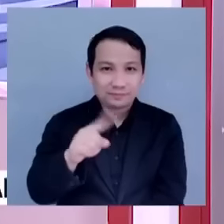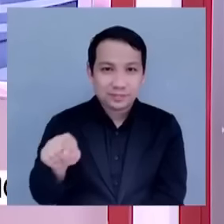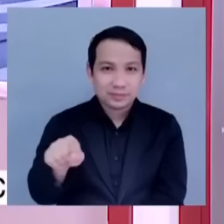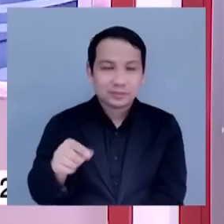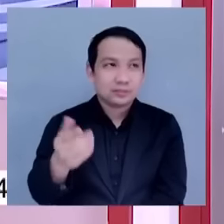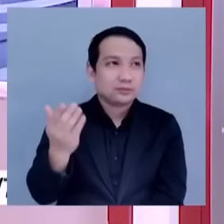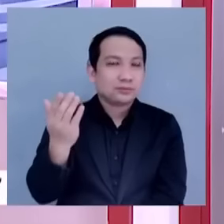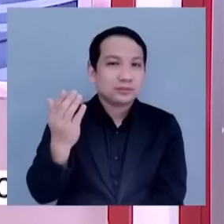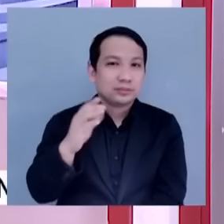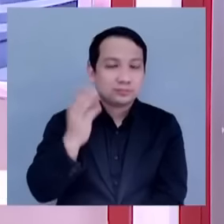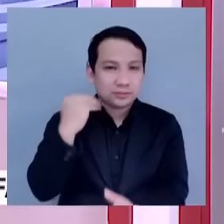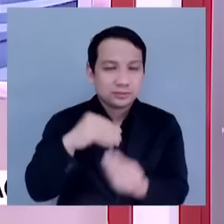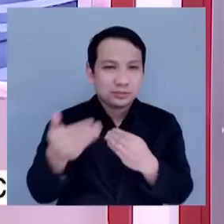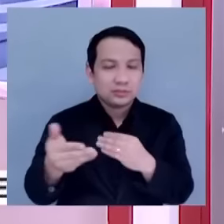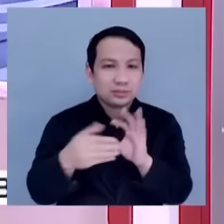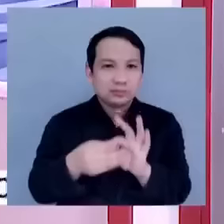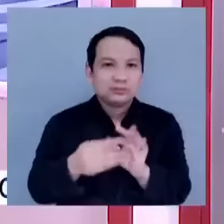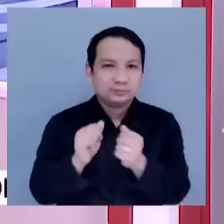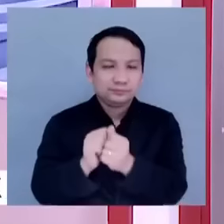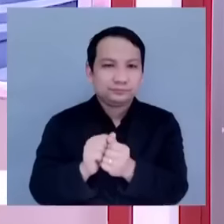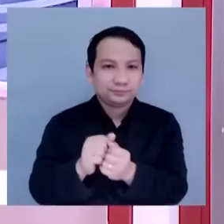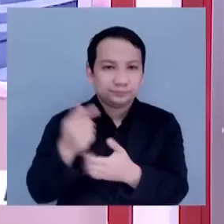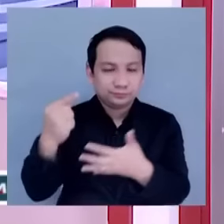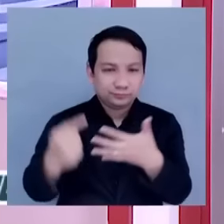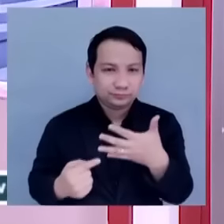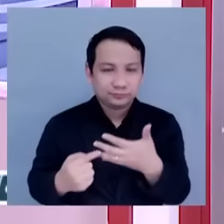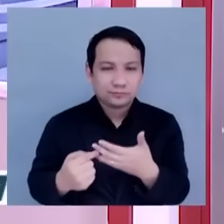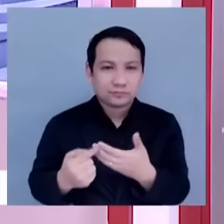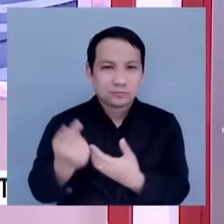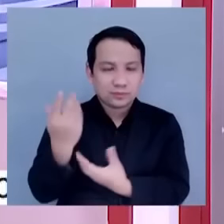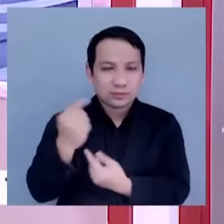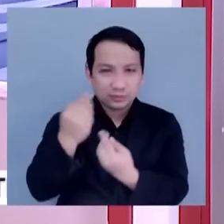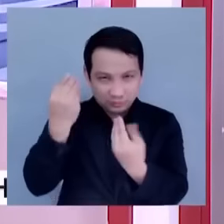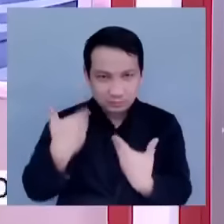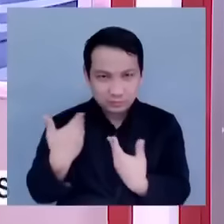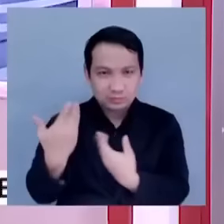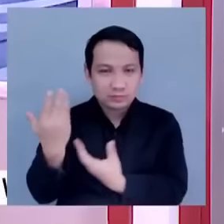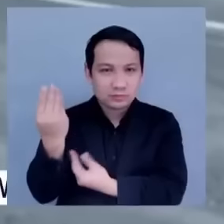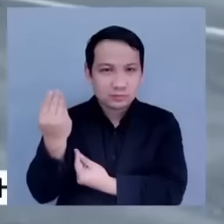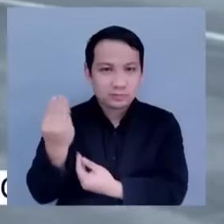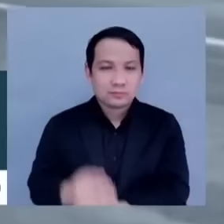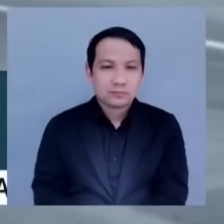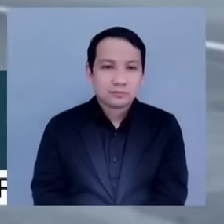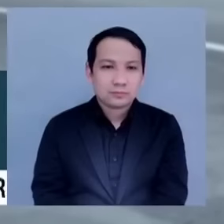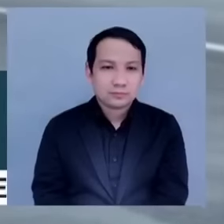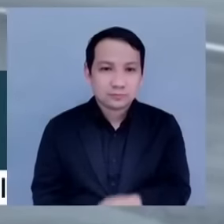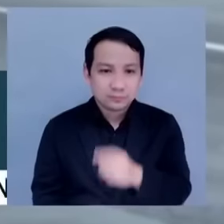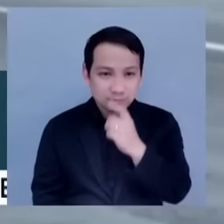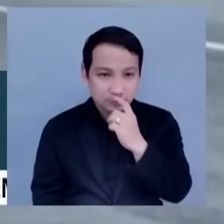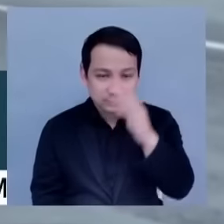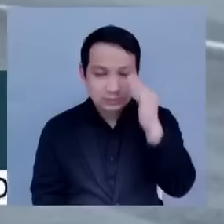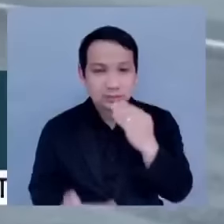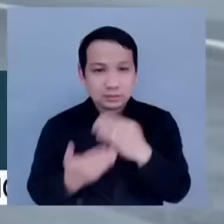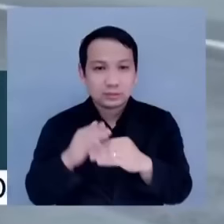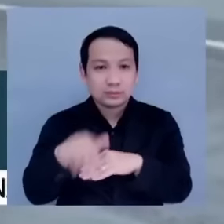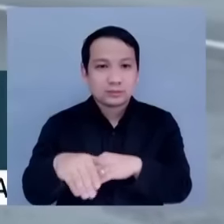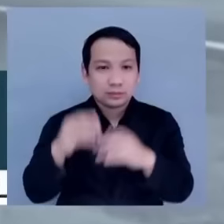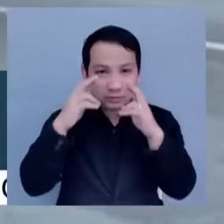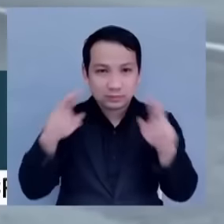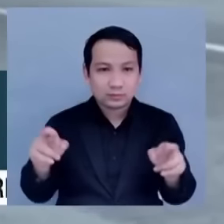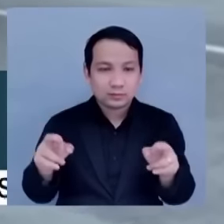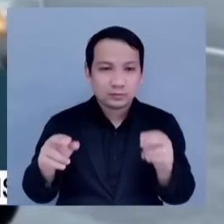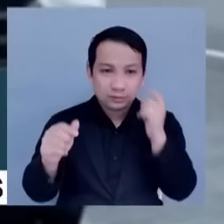very own Johnson Manabat now joins us with details. Johnson, what can you tell us? Hi, Carmina. Good afternoon. This is Ms. Banban Tarlac Mayor Alice